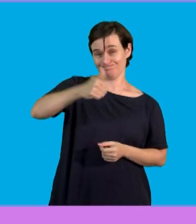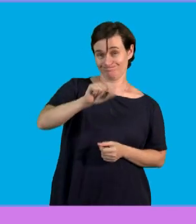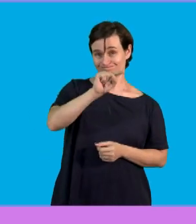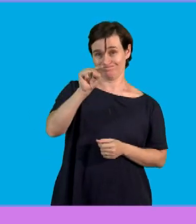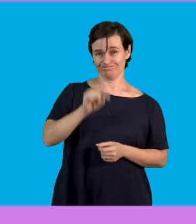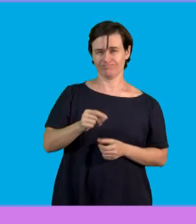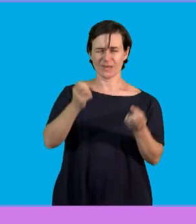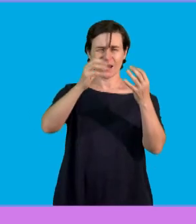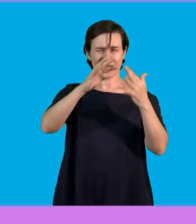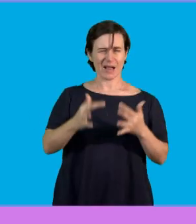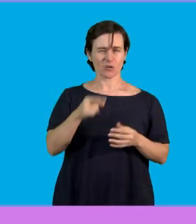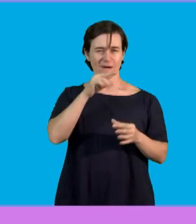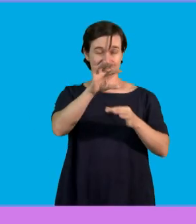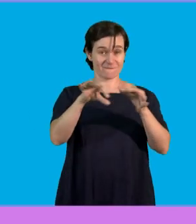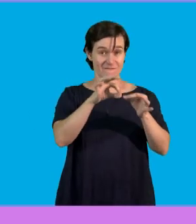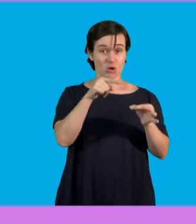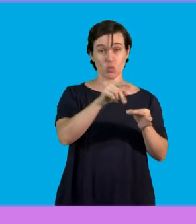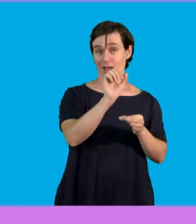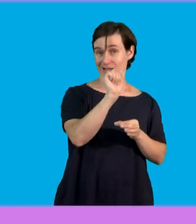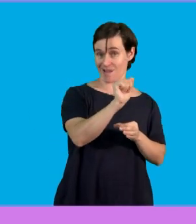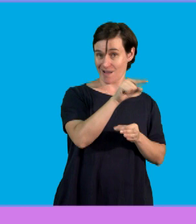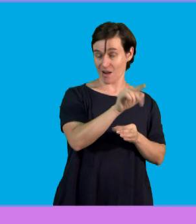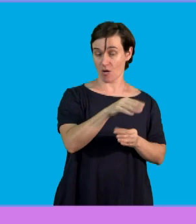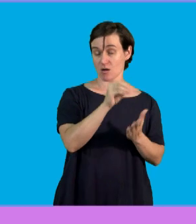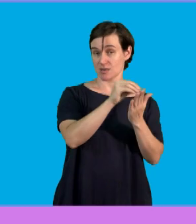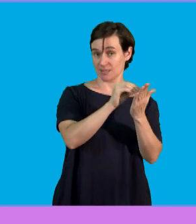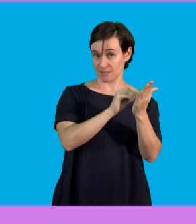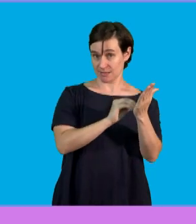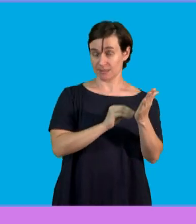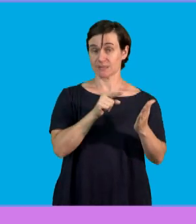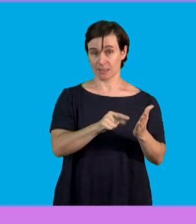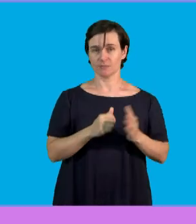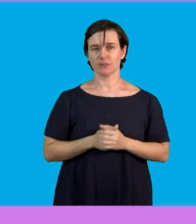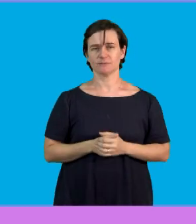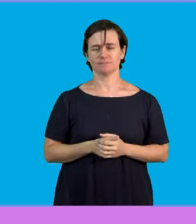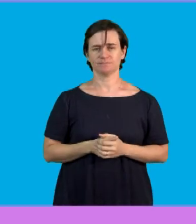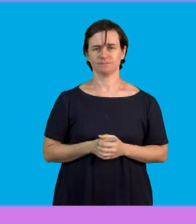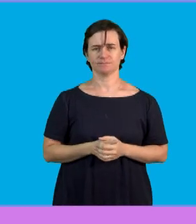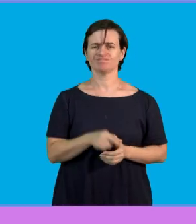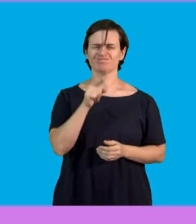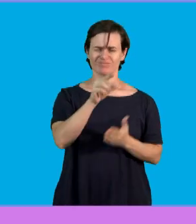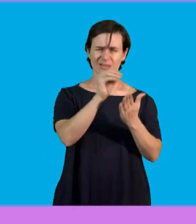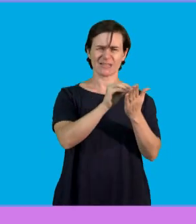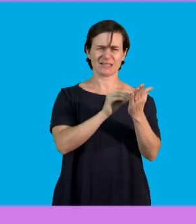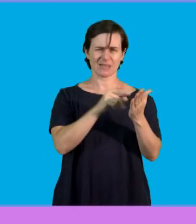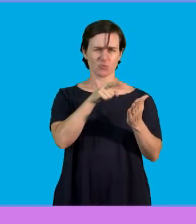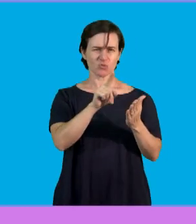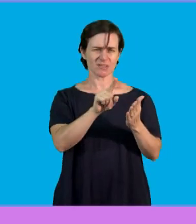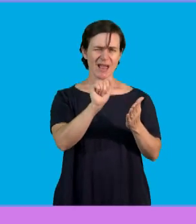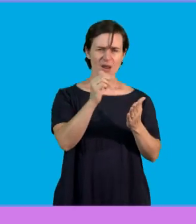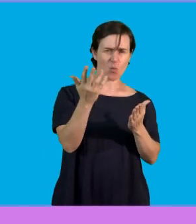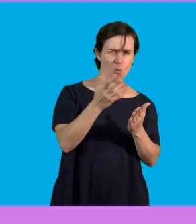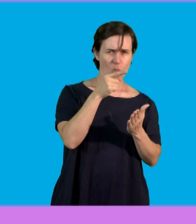number C, calculate the missing value of A on the statement. So when we look at the statement, the missing